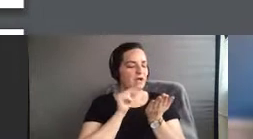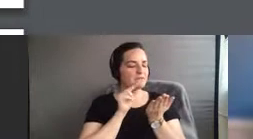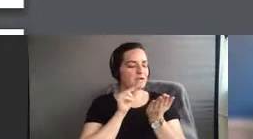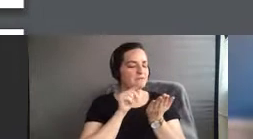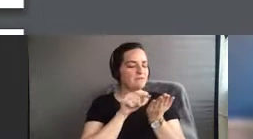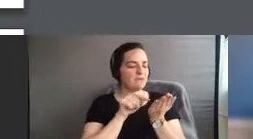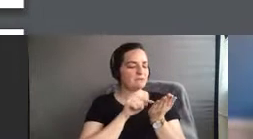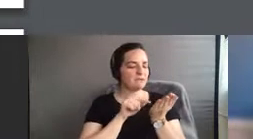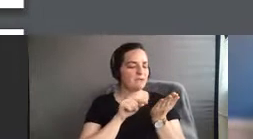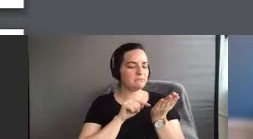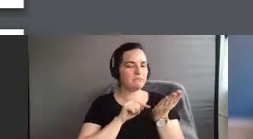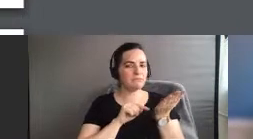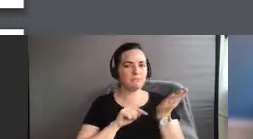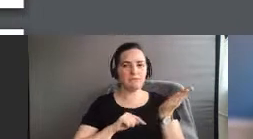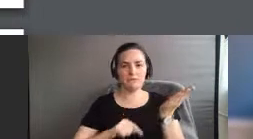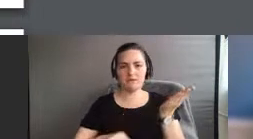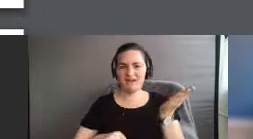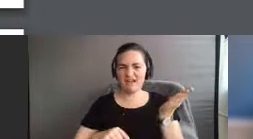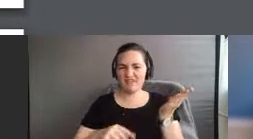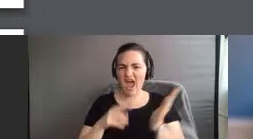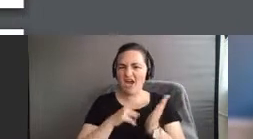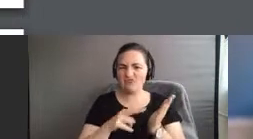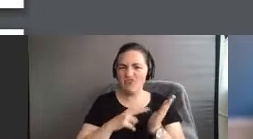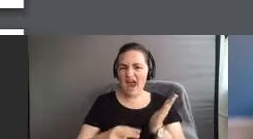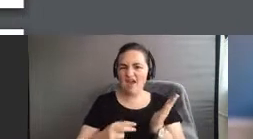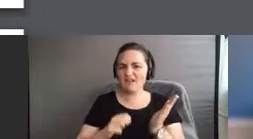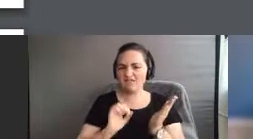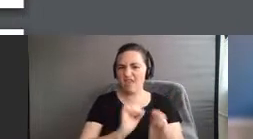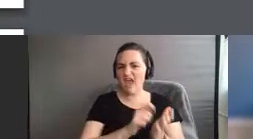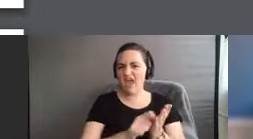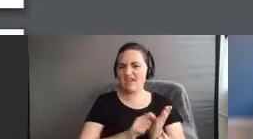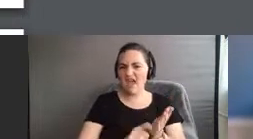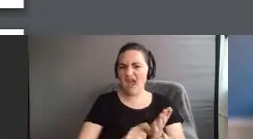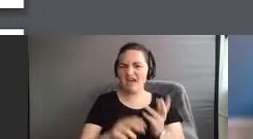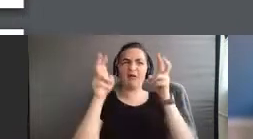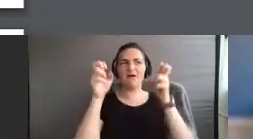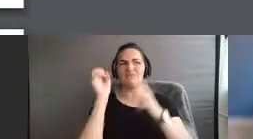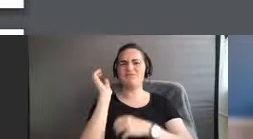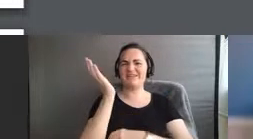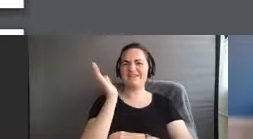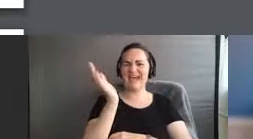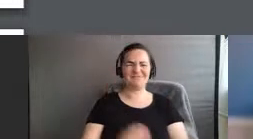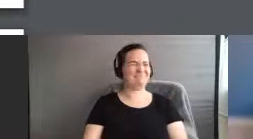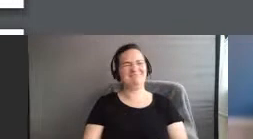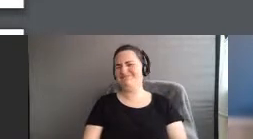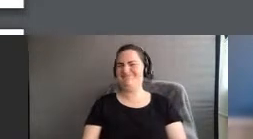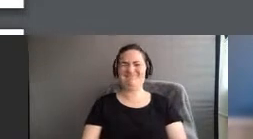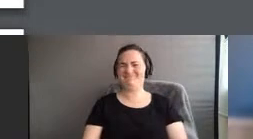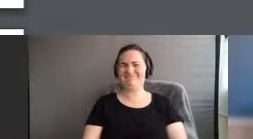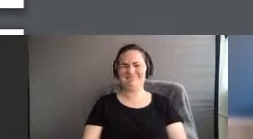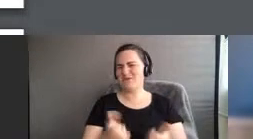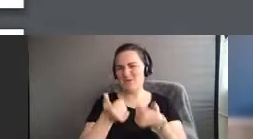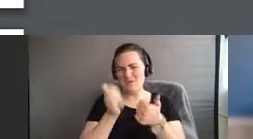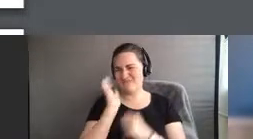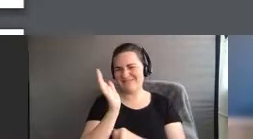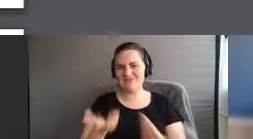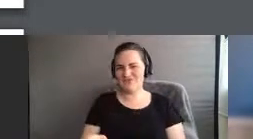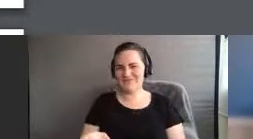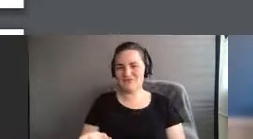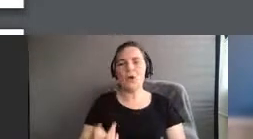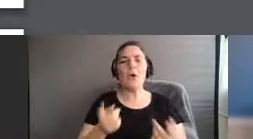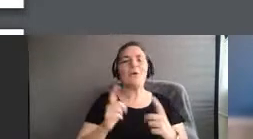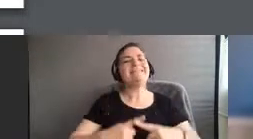wrote an essay and then they read their essay in their presentation. So I'm giving you a different approach this